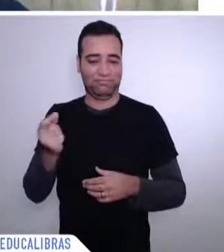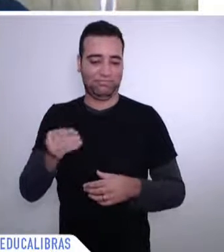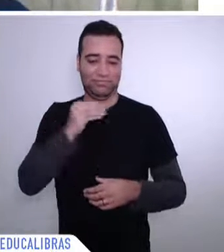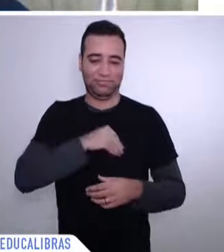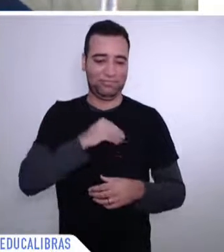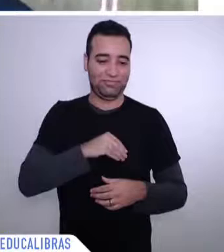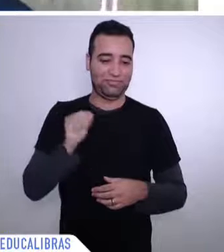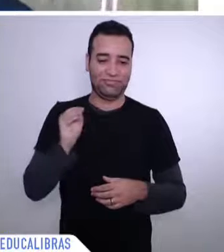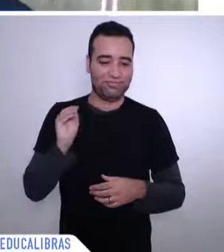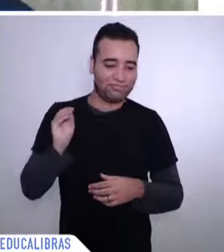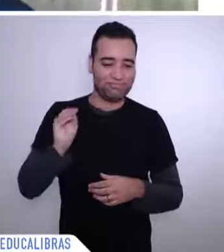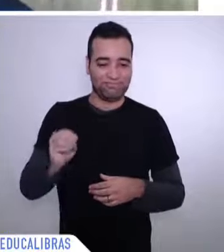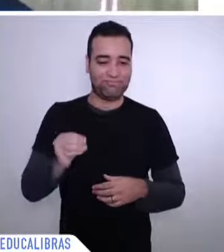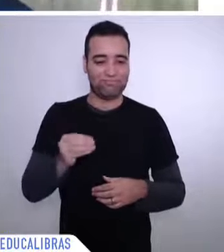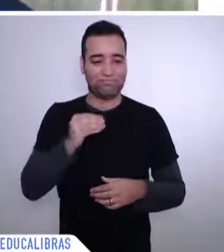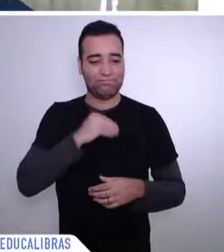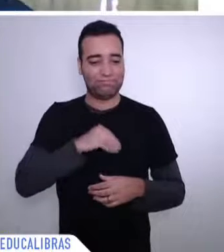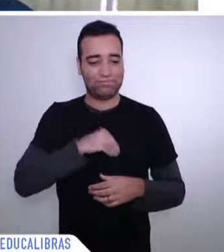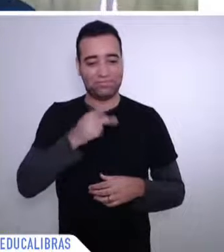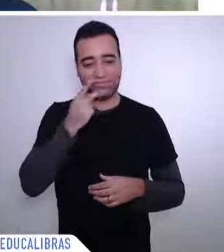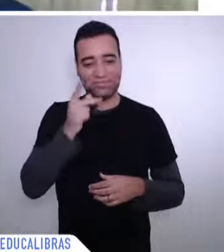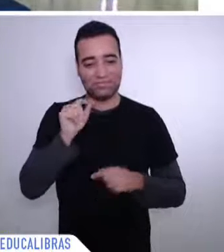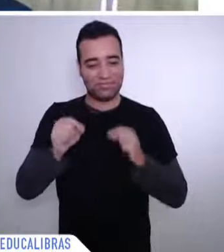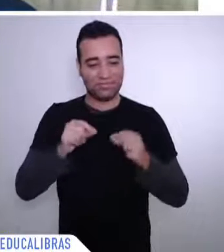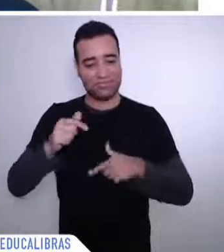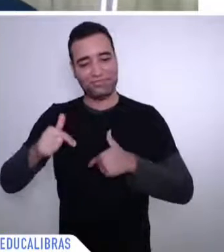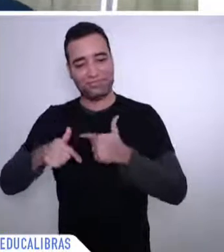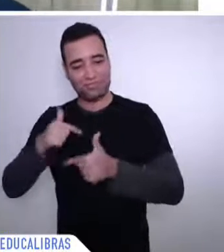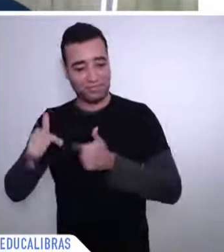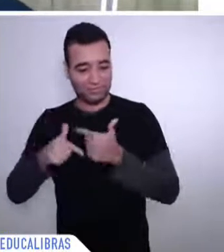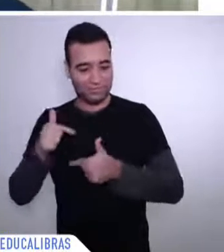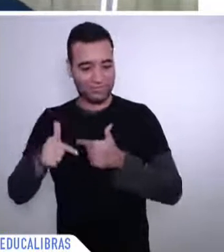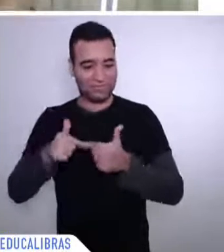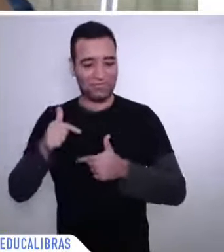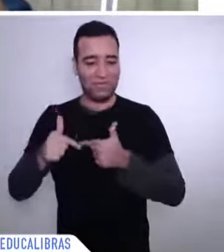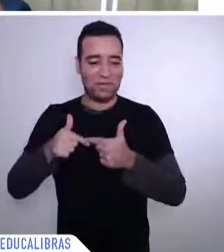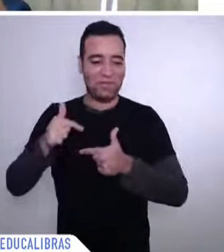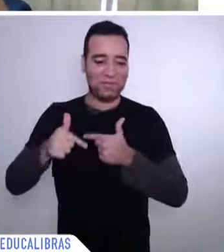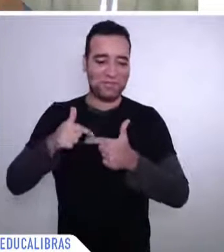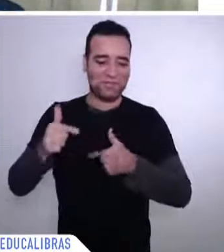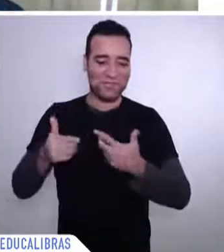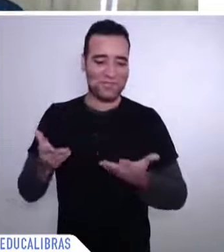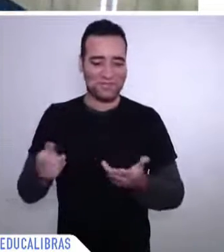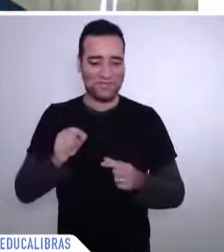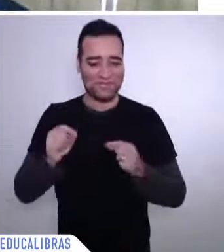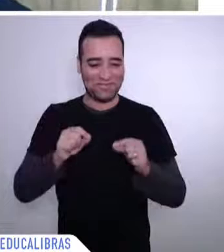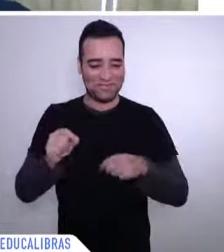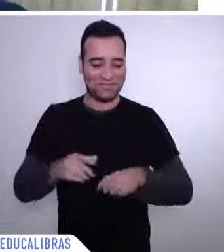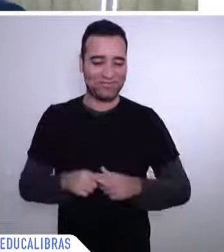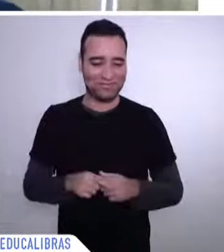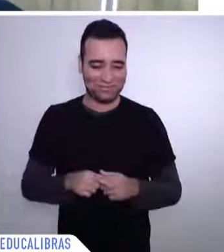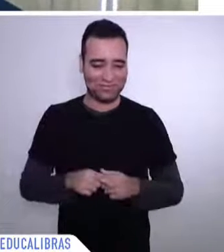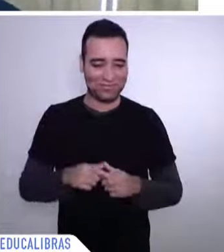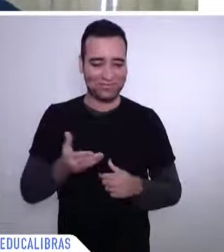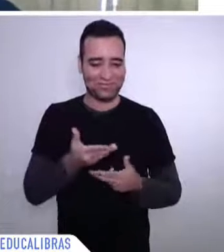We use the right thing is to index prices and not index salaries, and this is